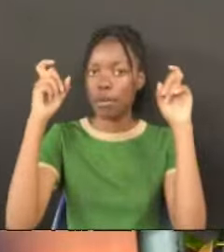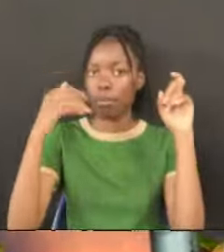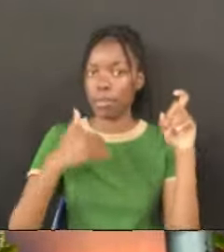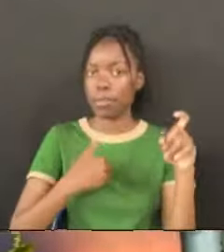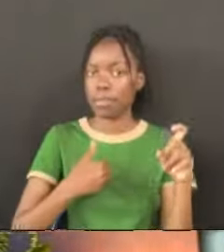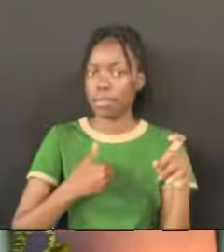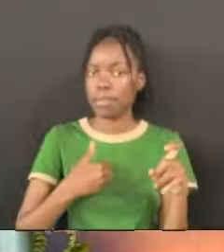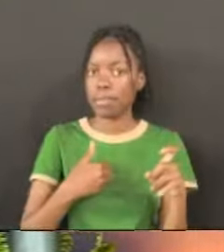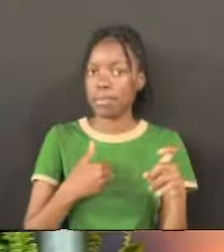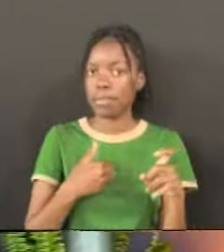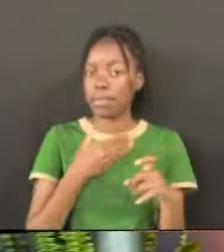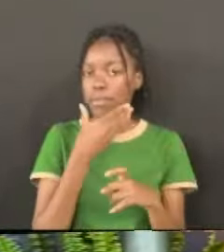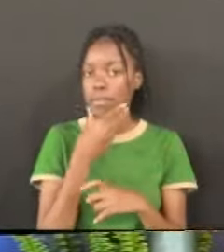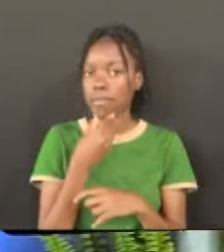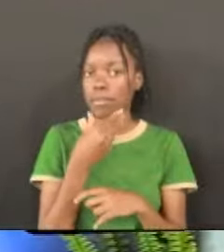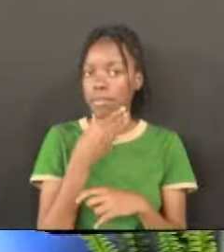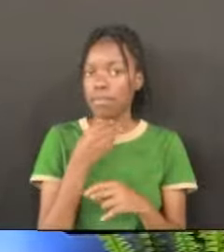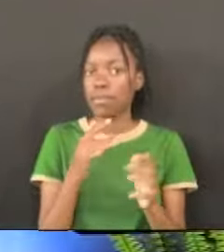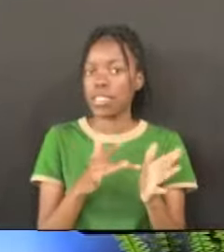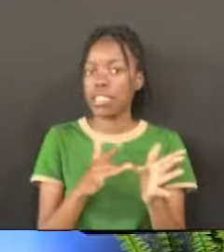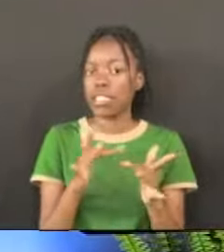and Jesus allows